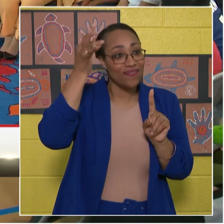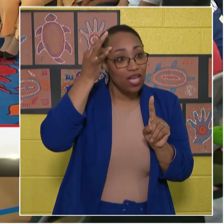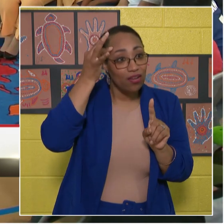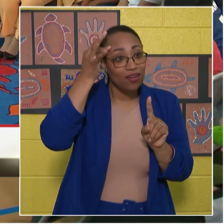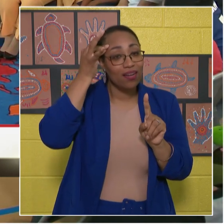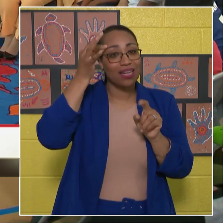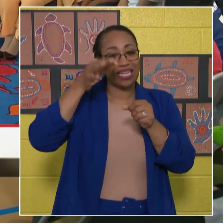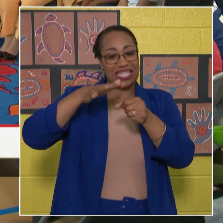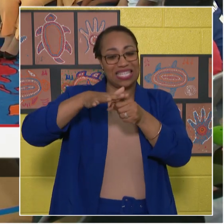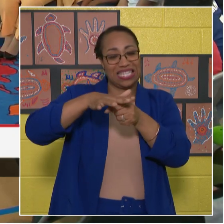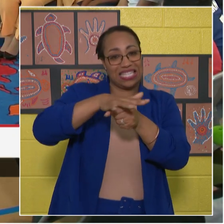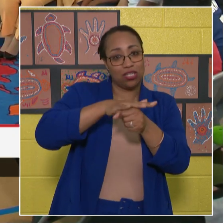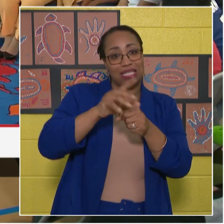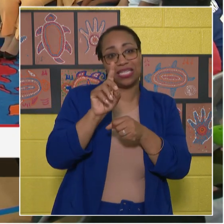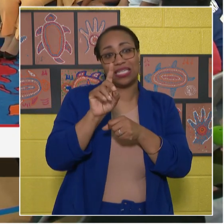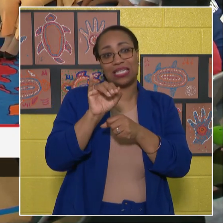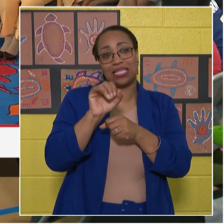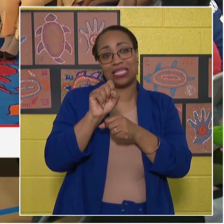United States.